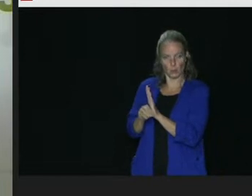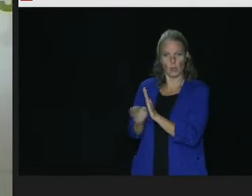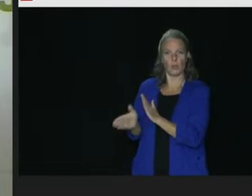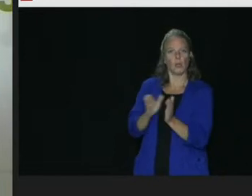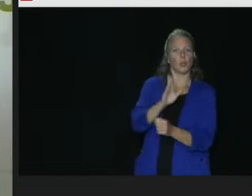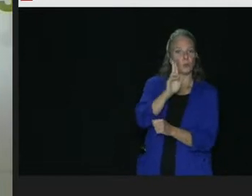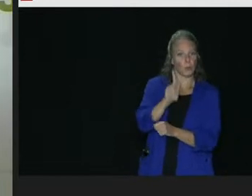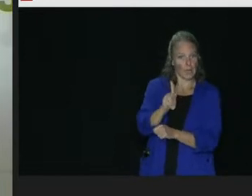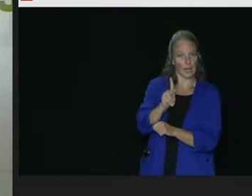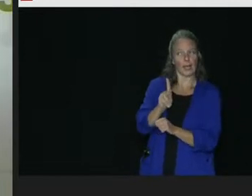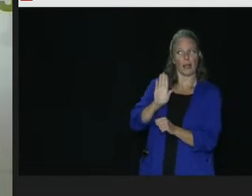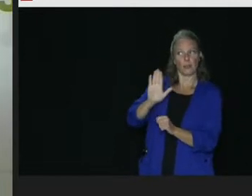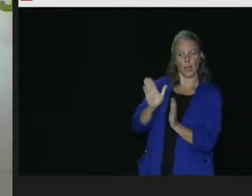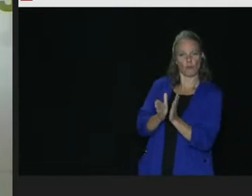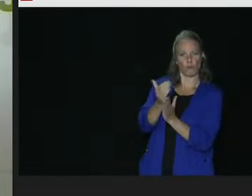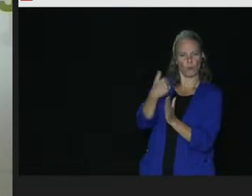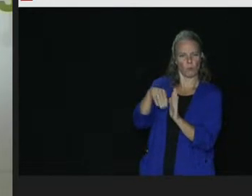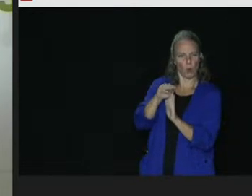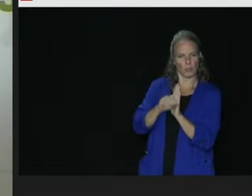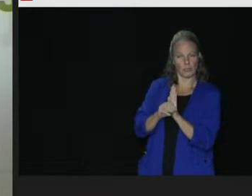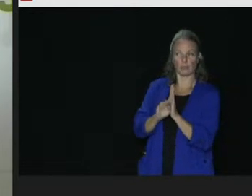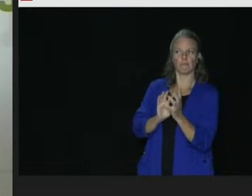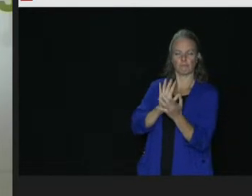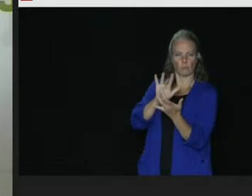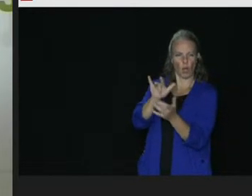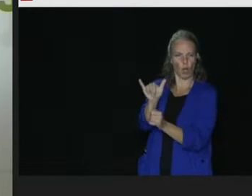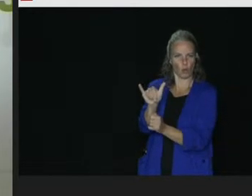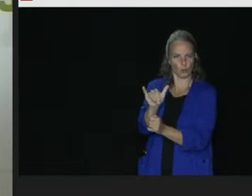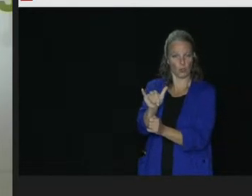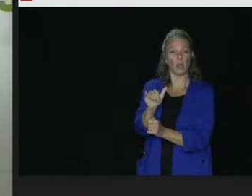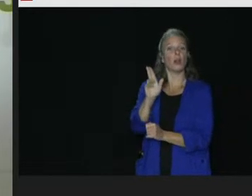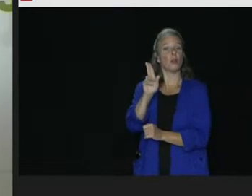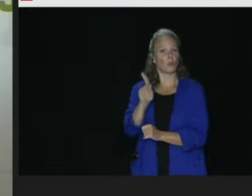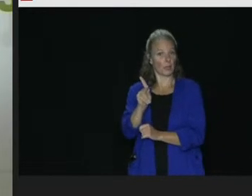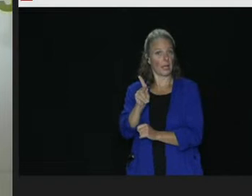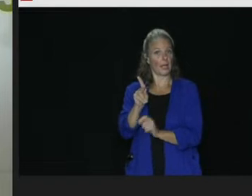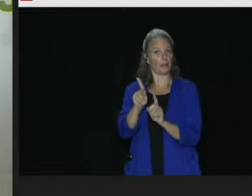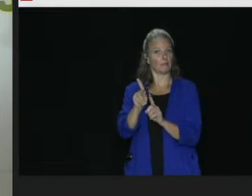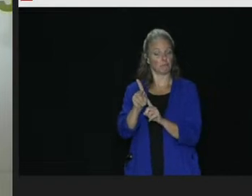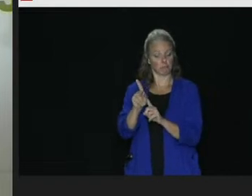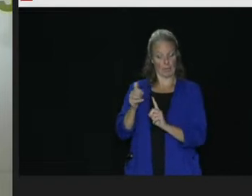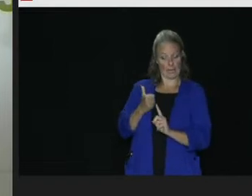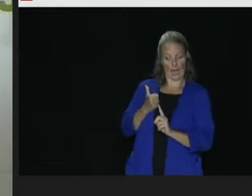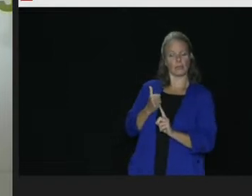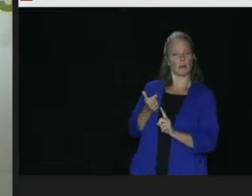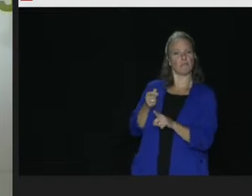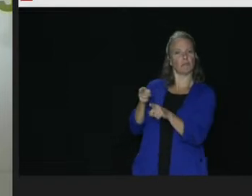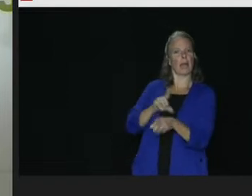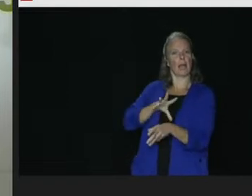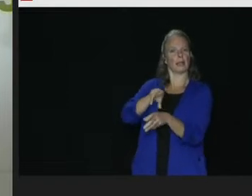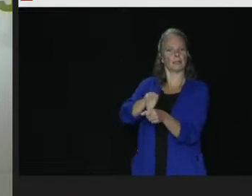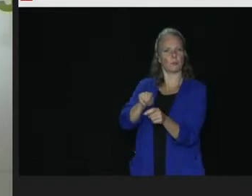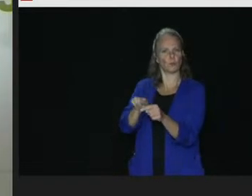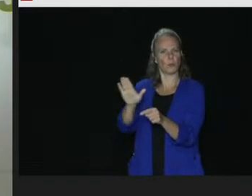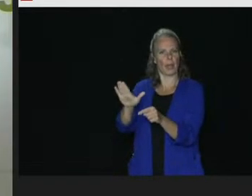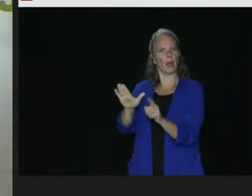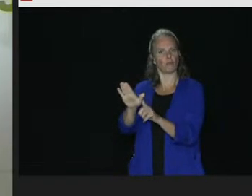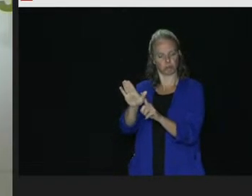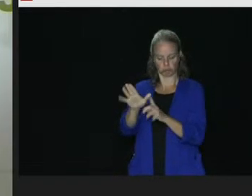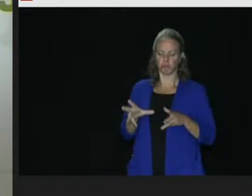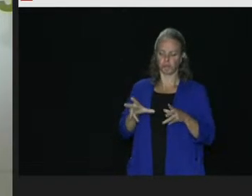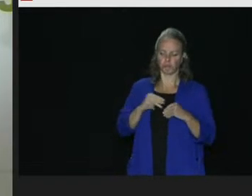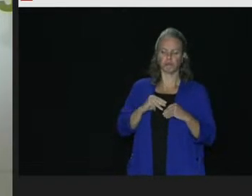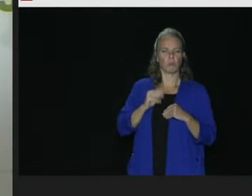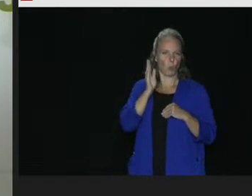well. And the United Kingdom has accepted Canada into one of their pilot streams where they would